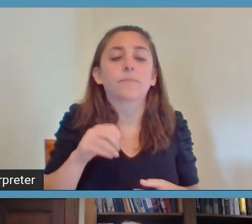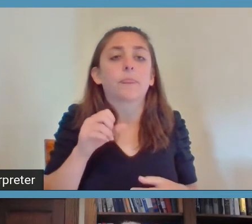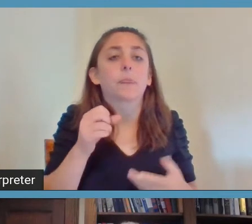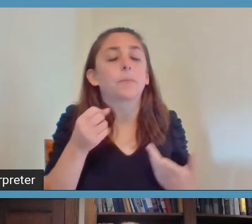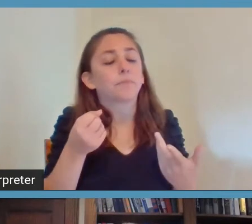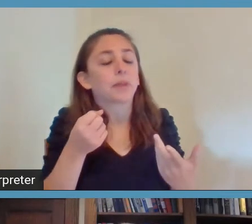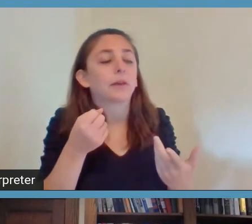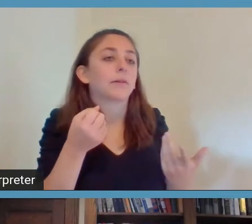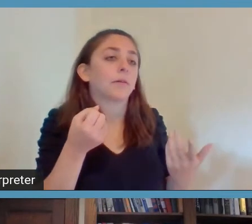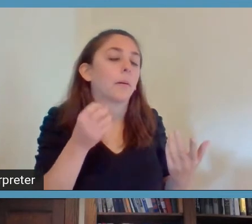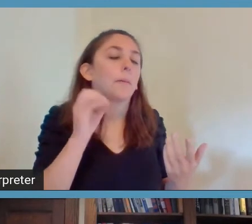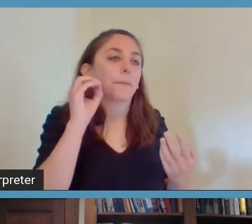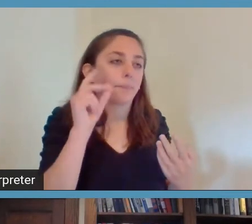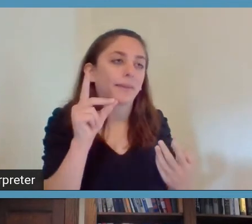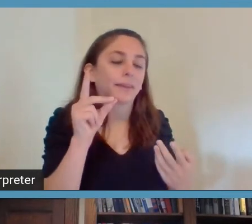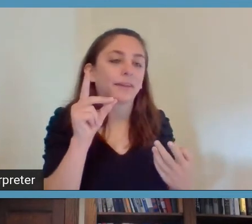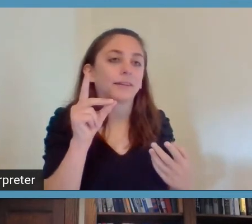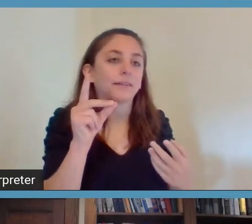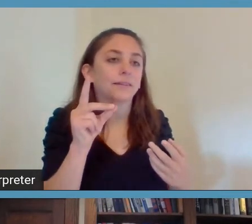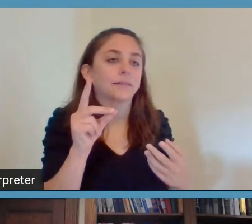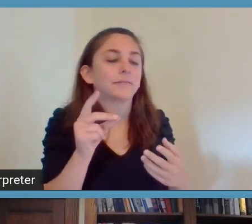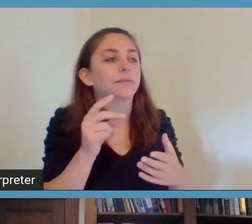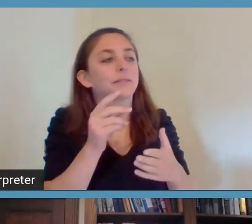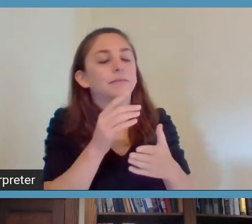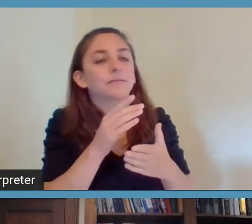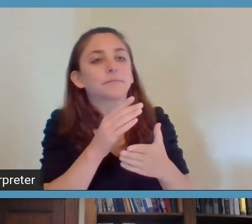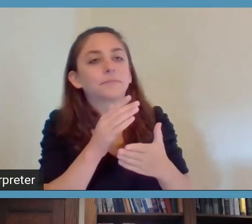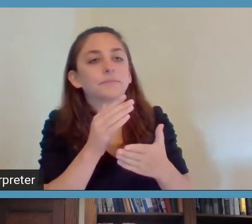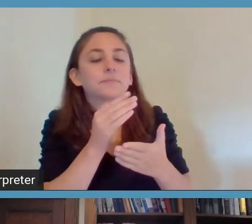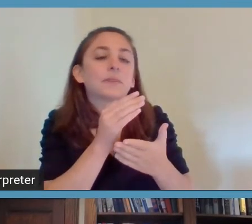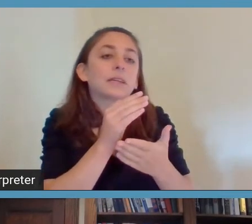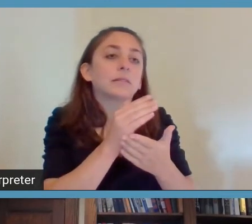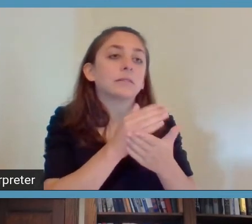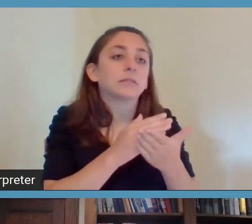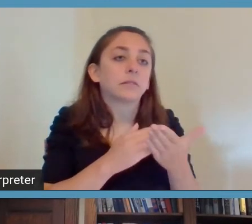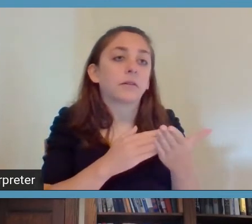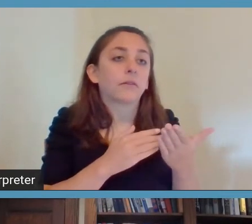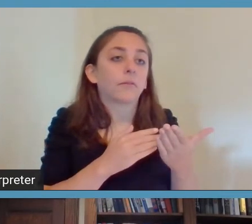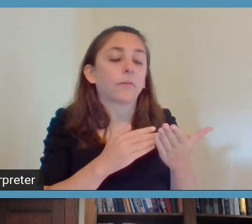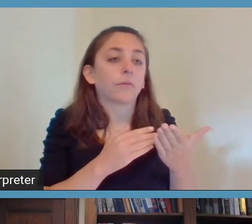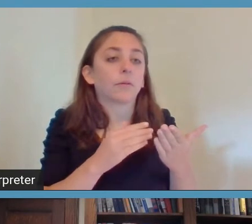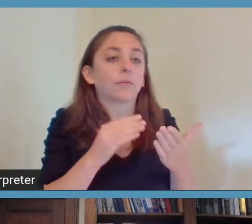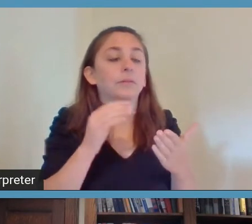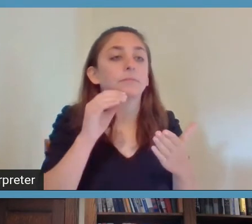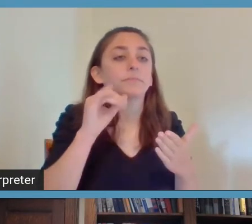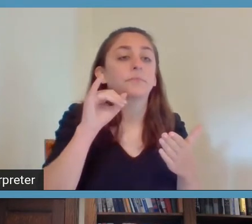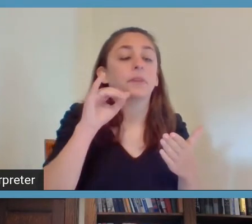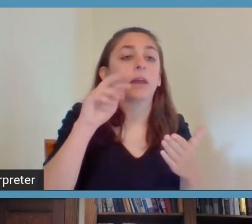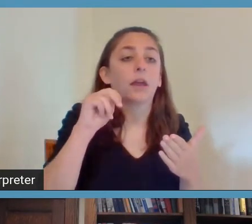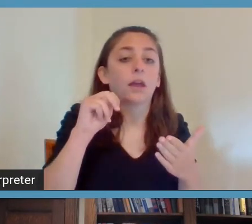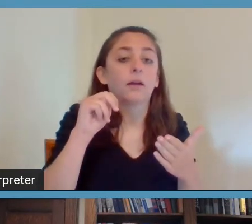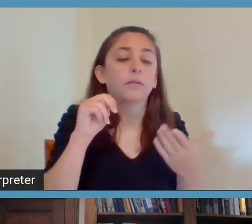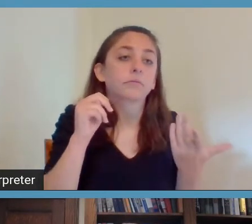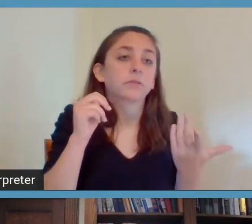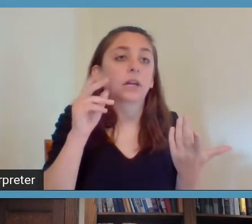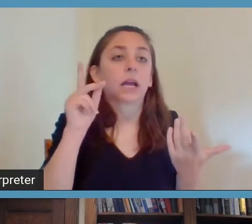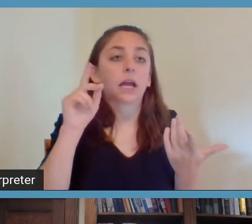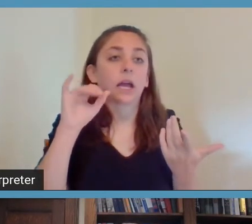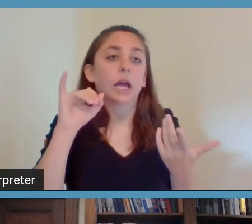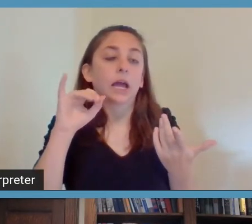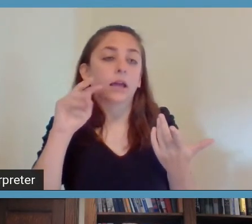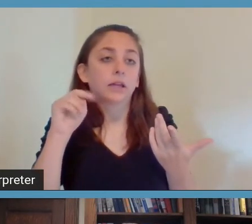Right, well, okay. Some of it's in kind. Yes, I should be more accurate. Some of that is in kind staff, right? And as I tried to emphasize